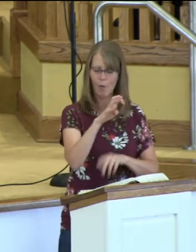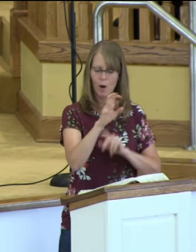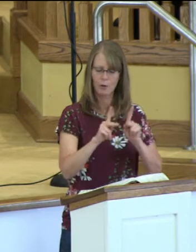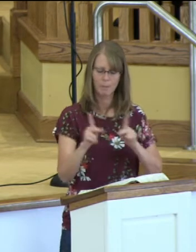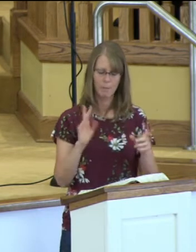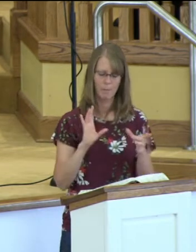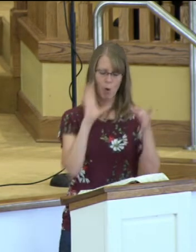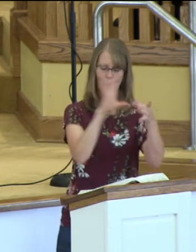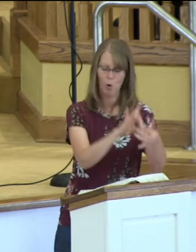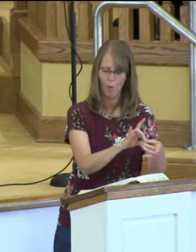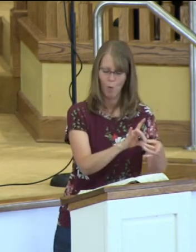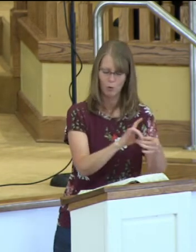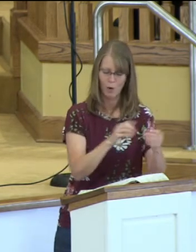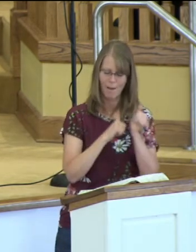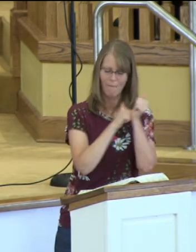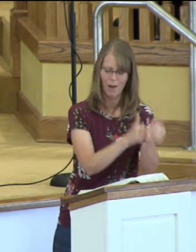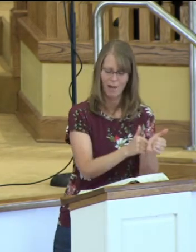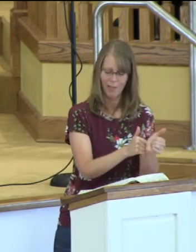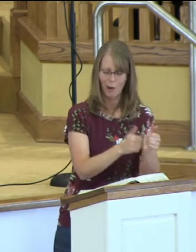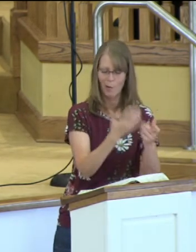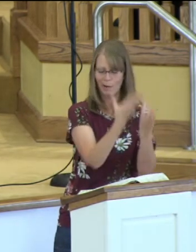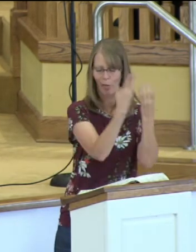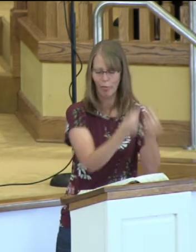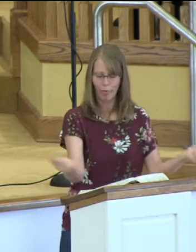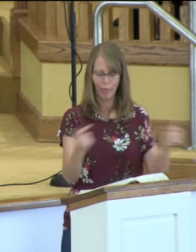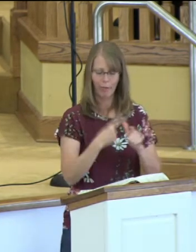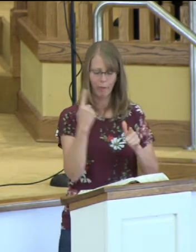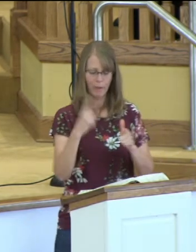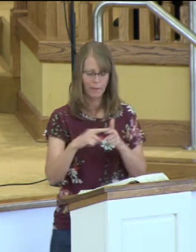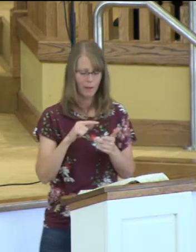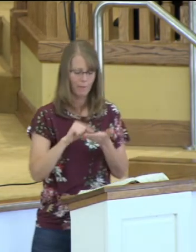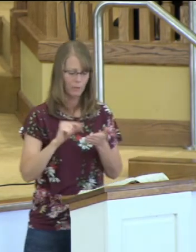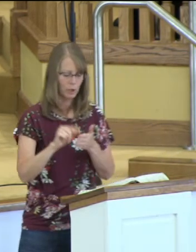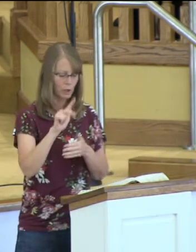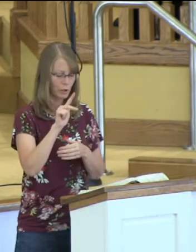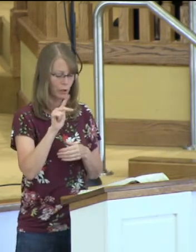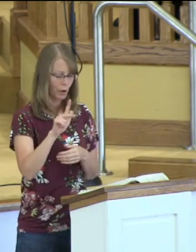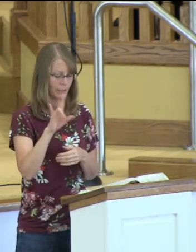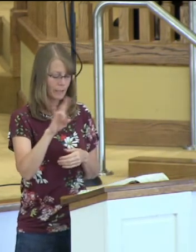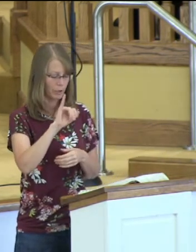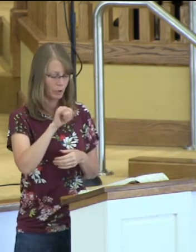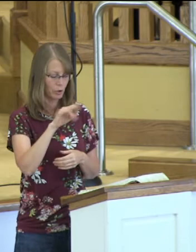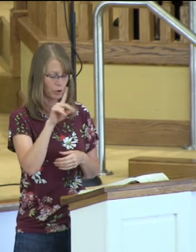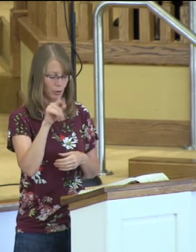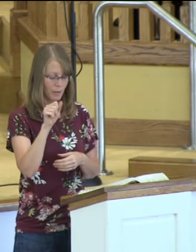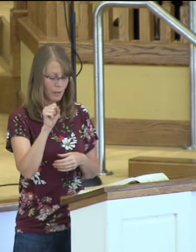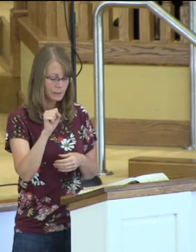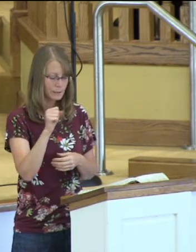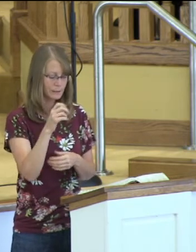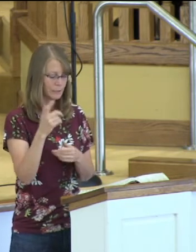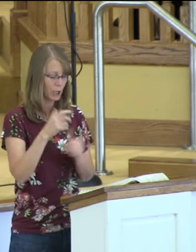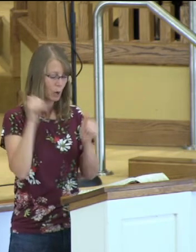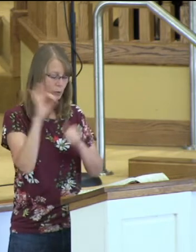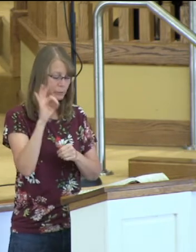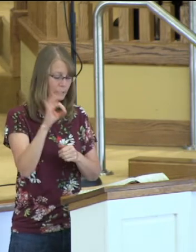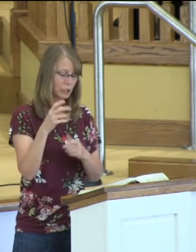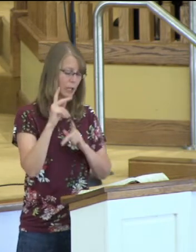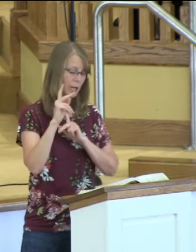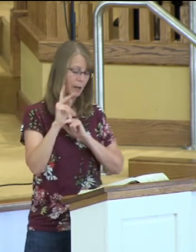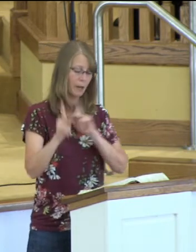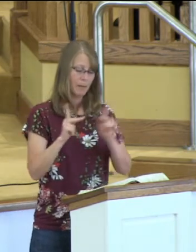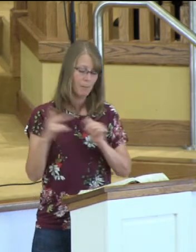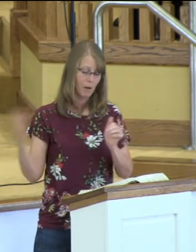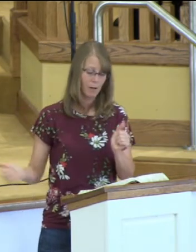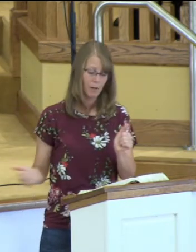they became nothing. Then after this, Judas, in verse 37, he was preaching and drew many after him, but now they're